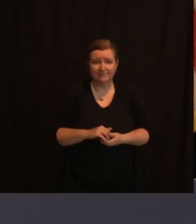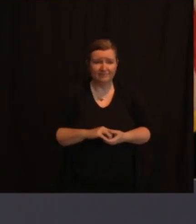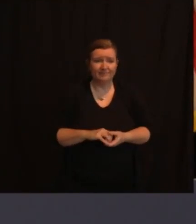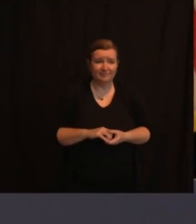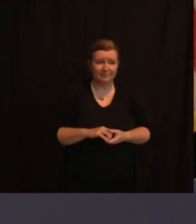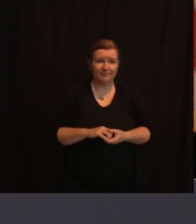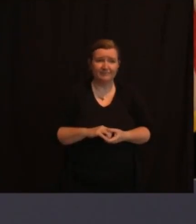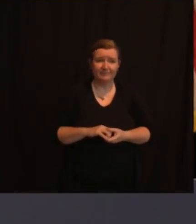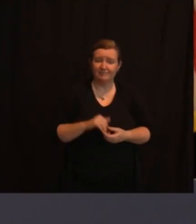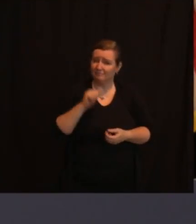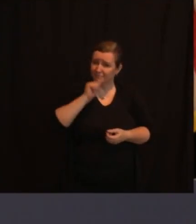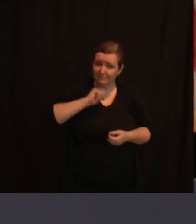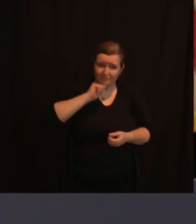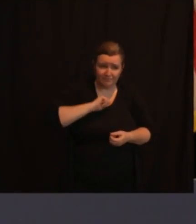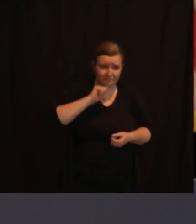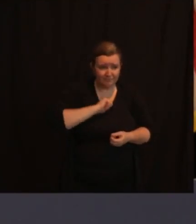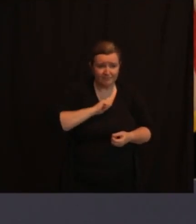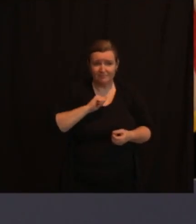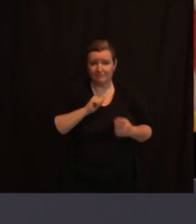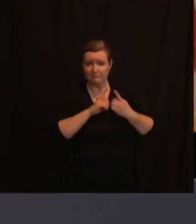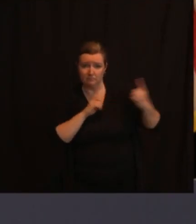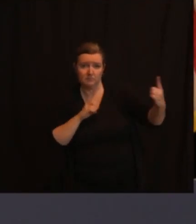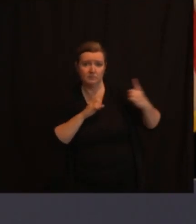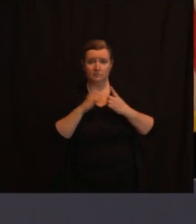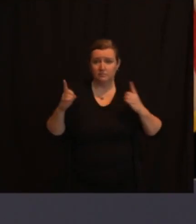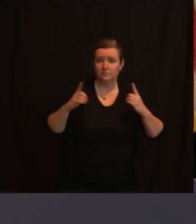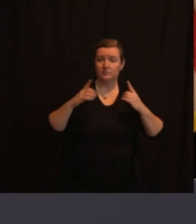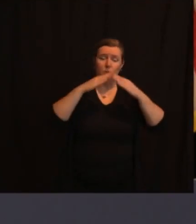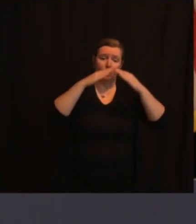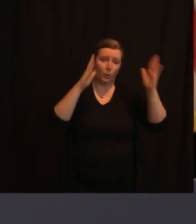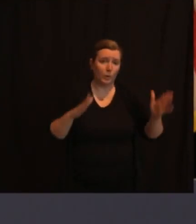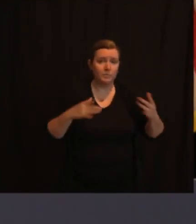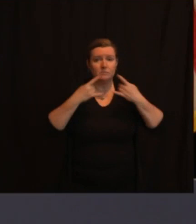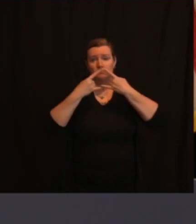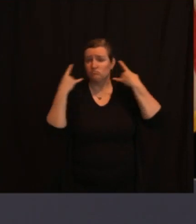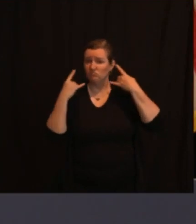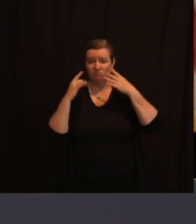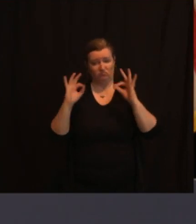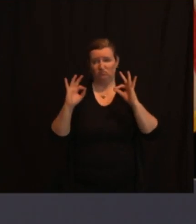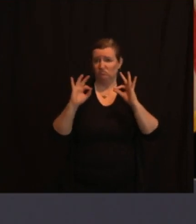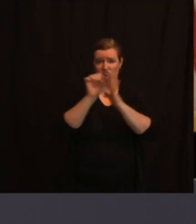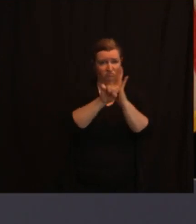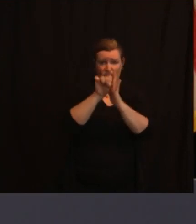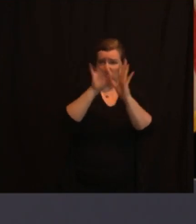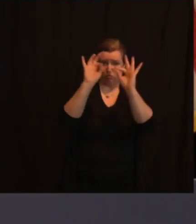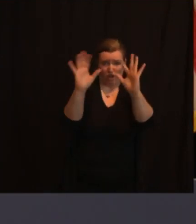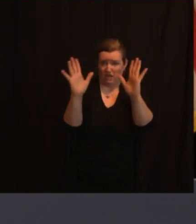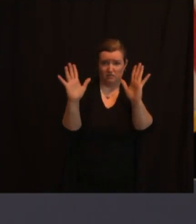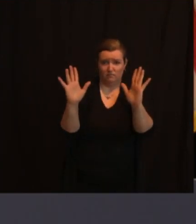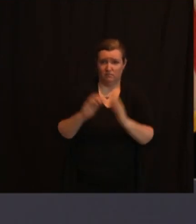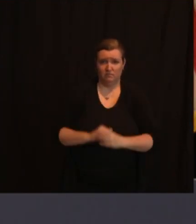up social distancing and wearing things like this, that's allowing us to take these steps. So it's